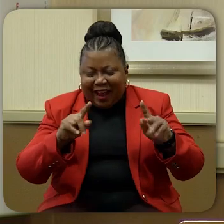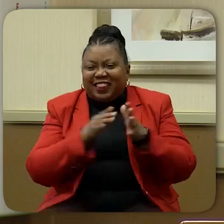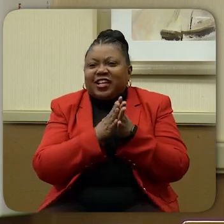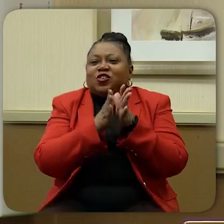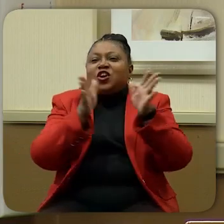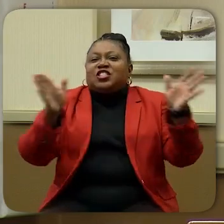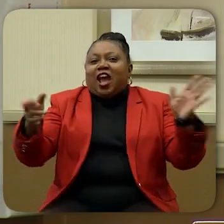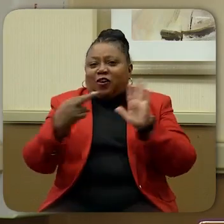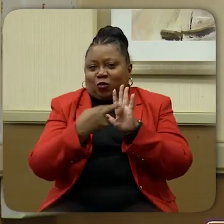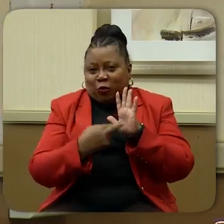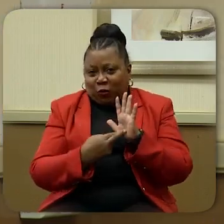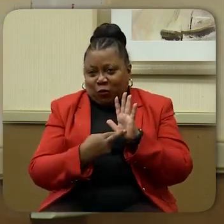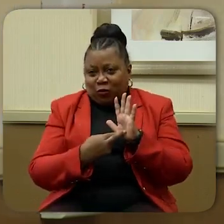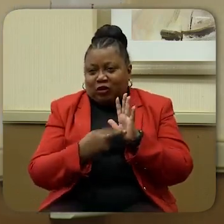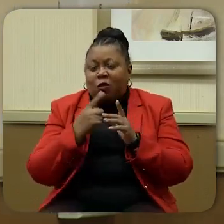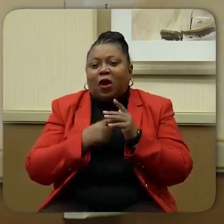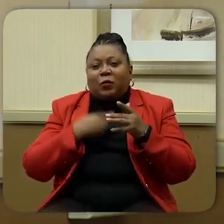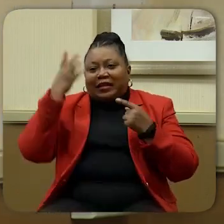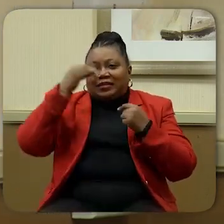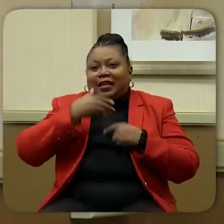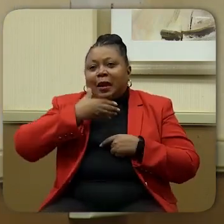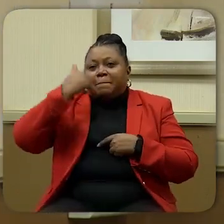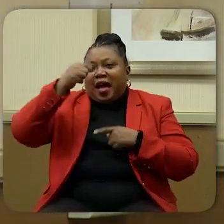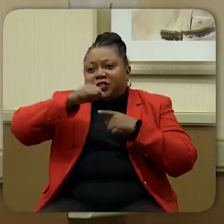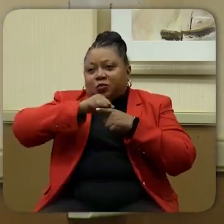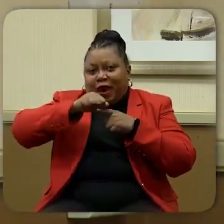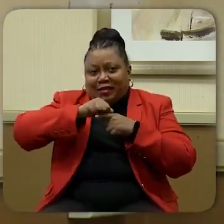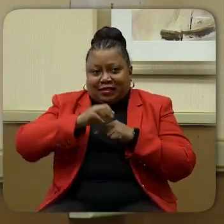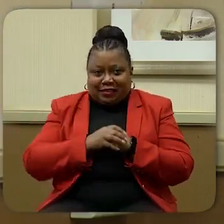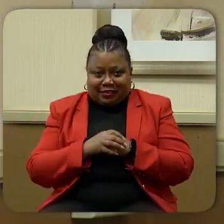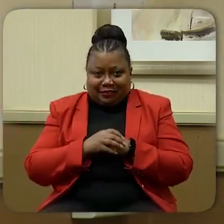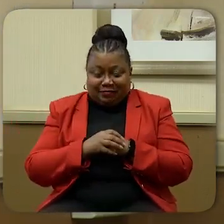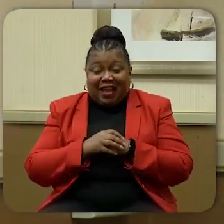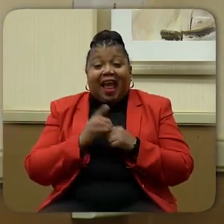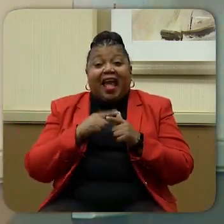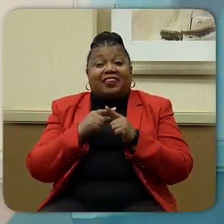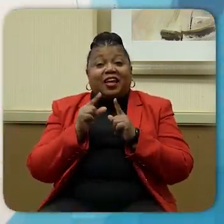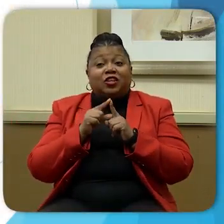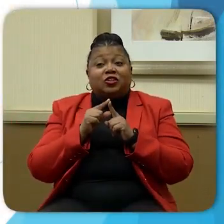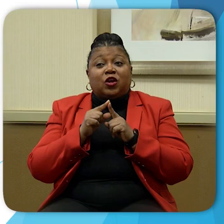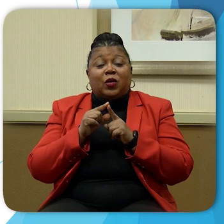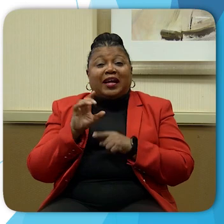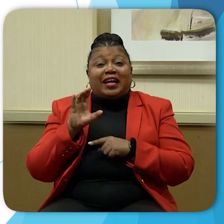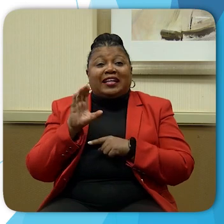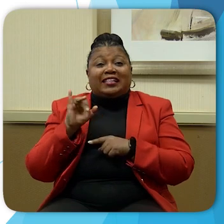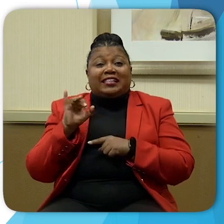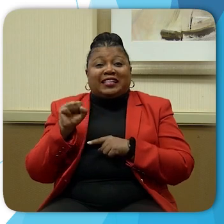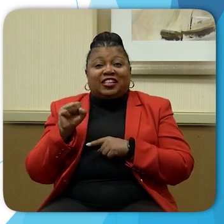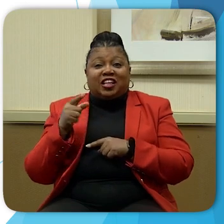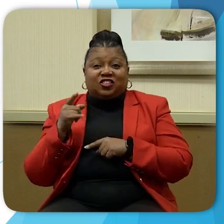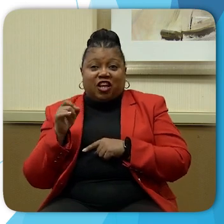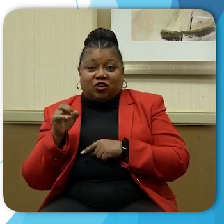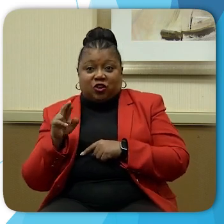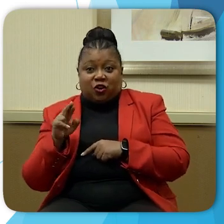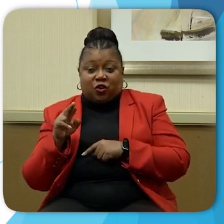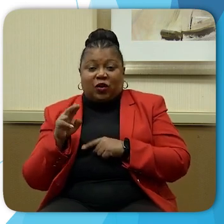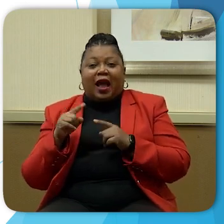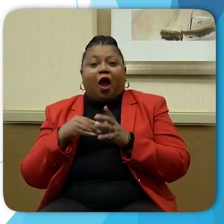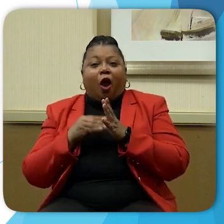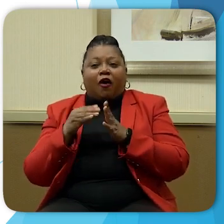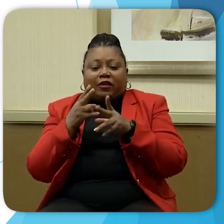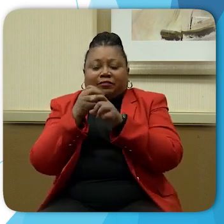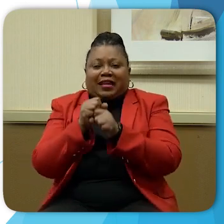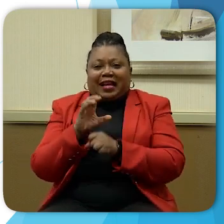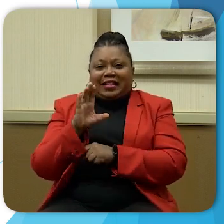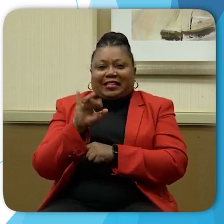general rules of what we consider best practice. And then the term cisgender, or often shortened